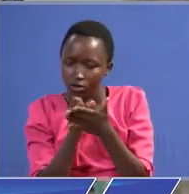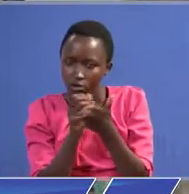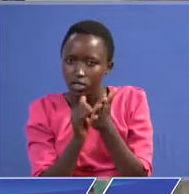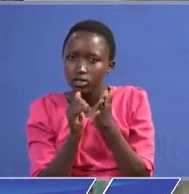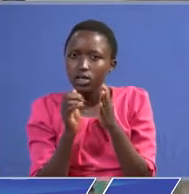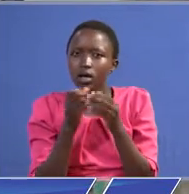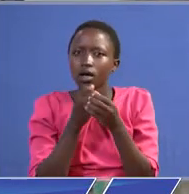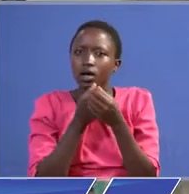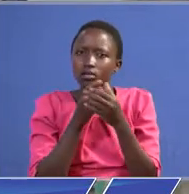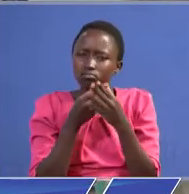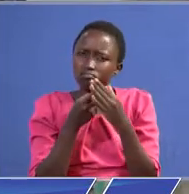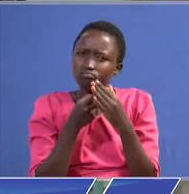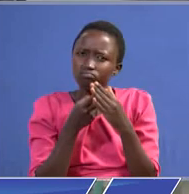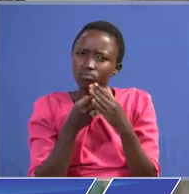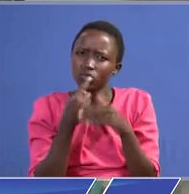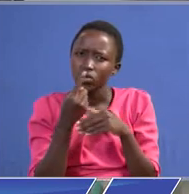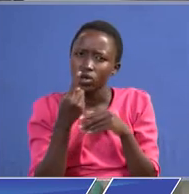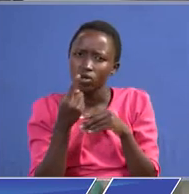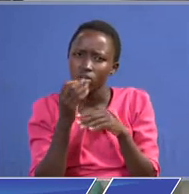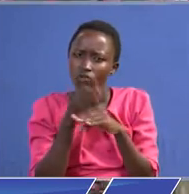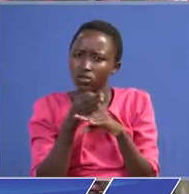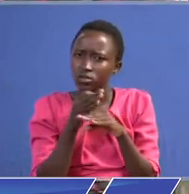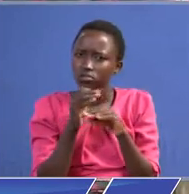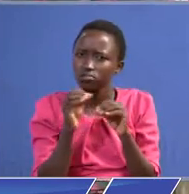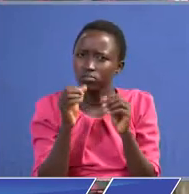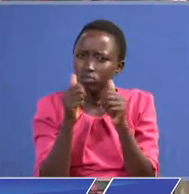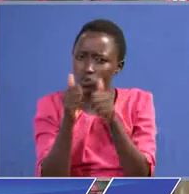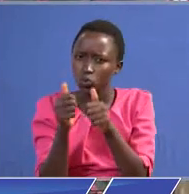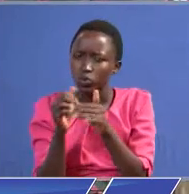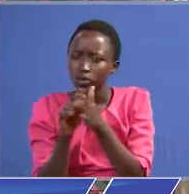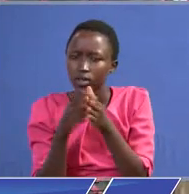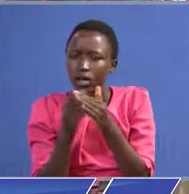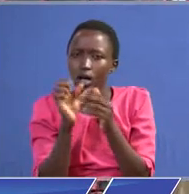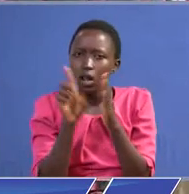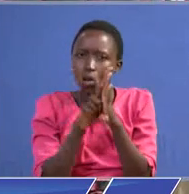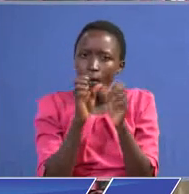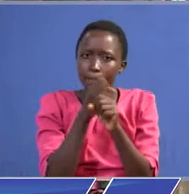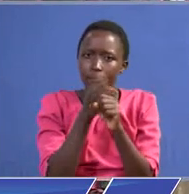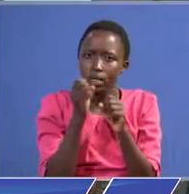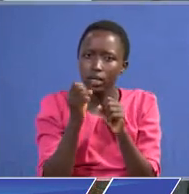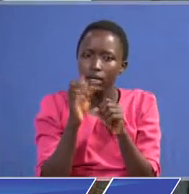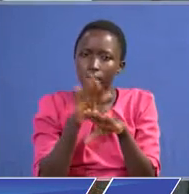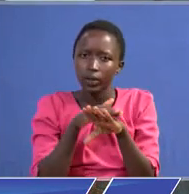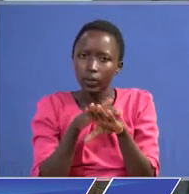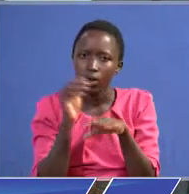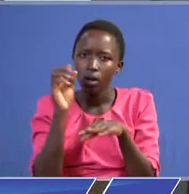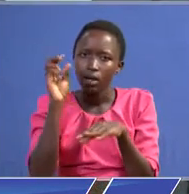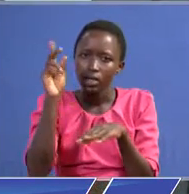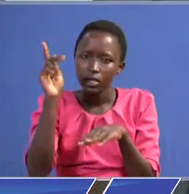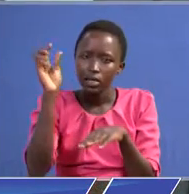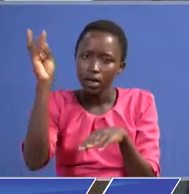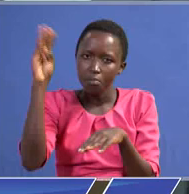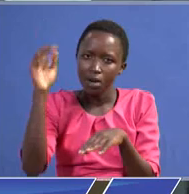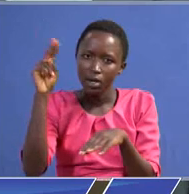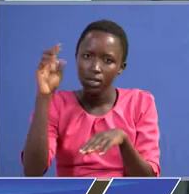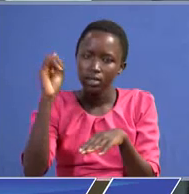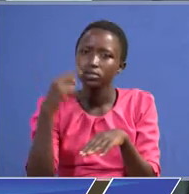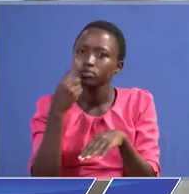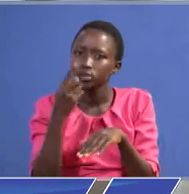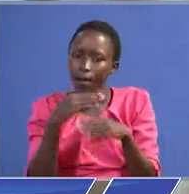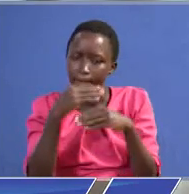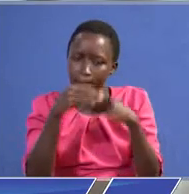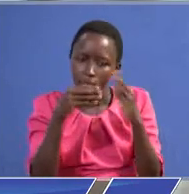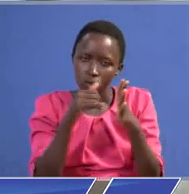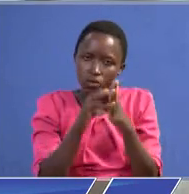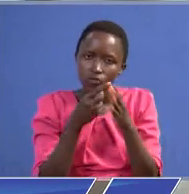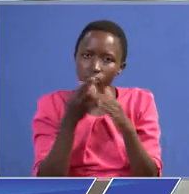is alive despite claims that it was false alarm. The lawmakers, led by Kikuyu MP Kimani Ichung'wah, say they know the progress